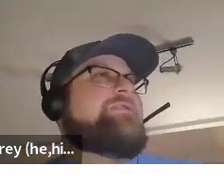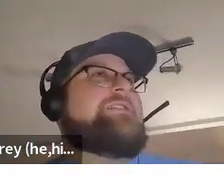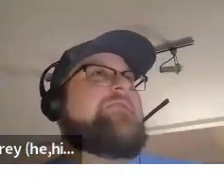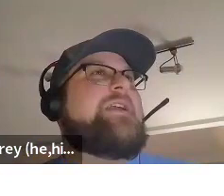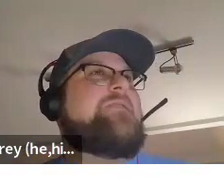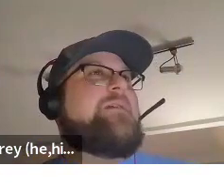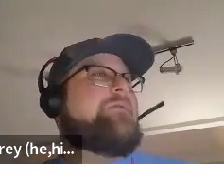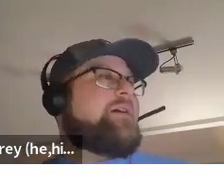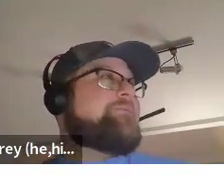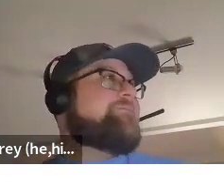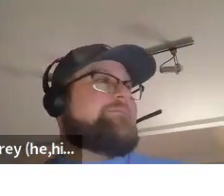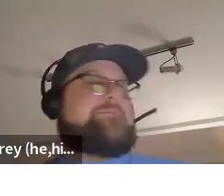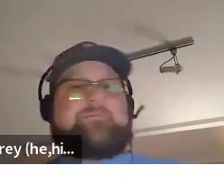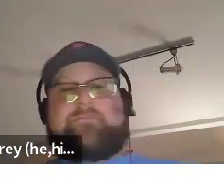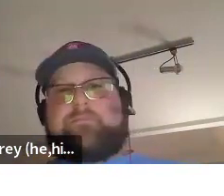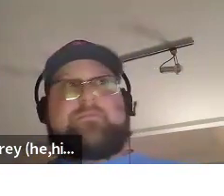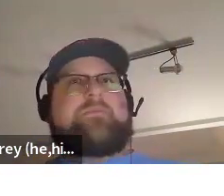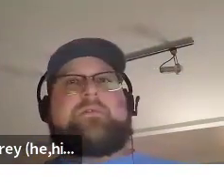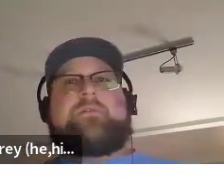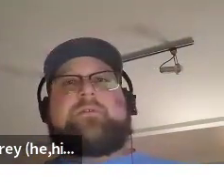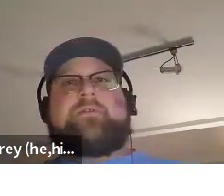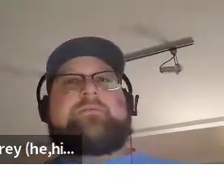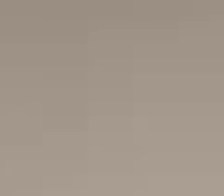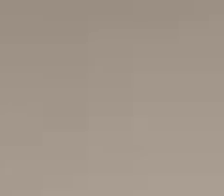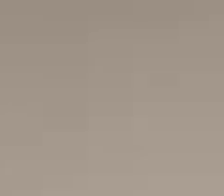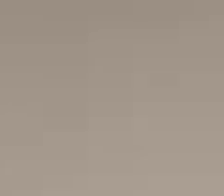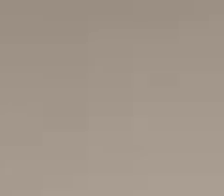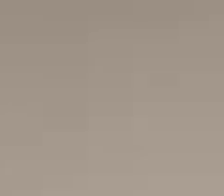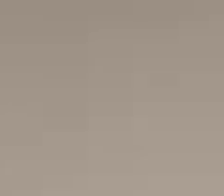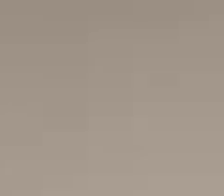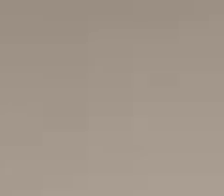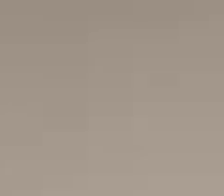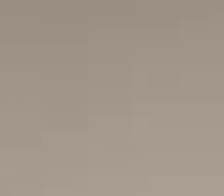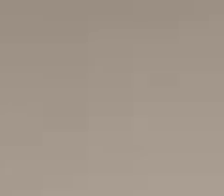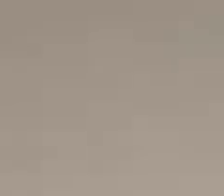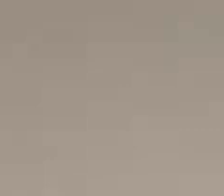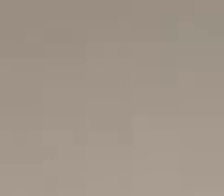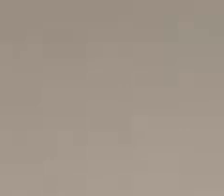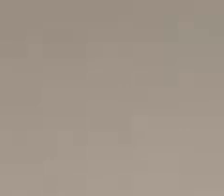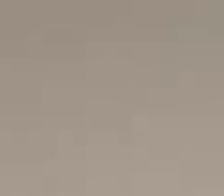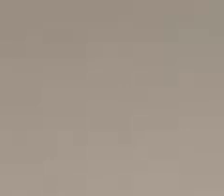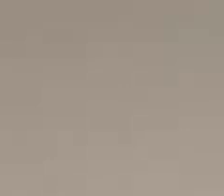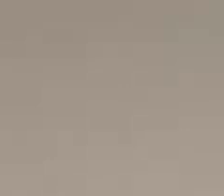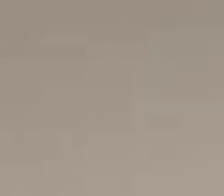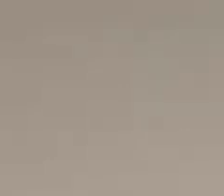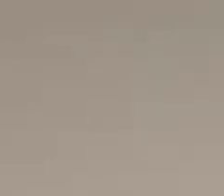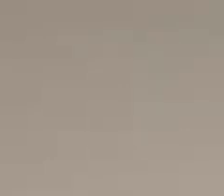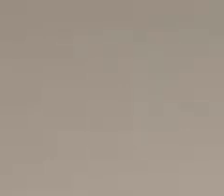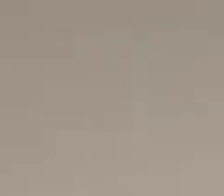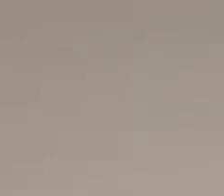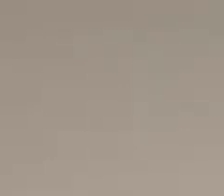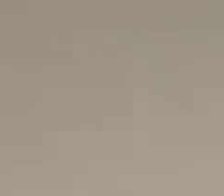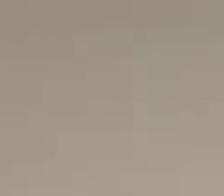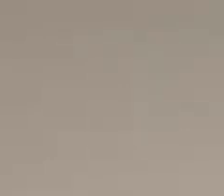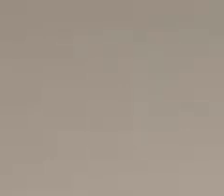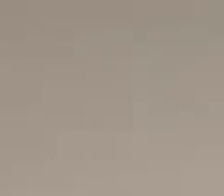I will see everybody in February. Bye, everyone.